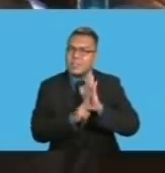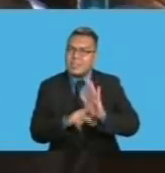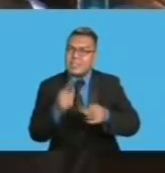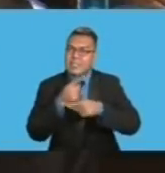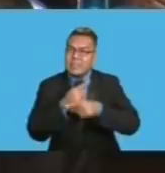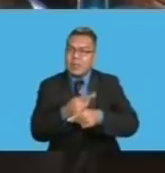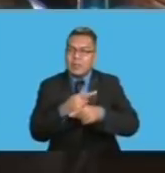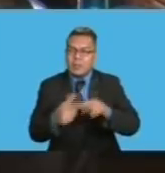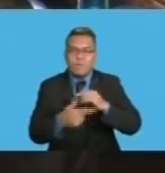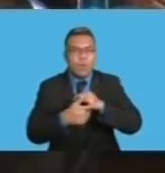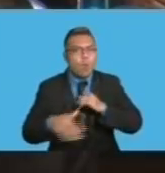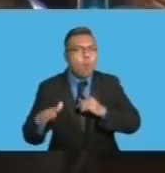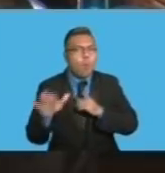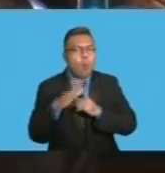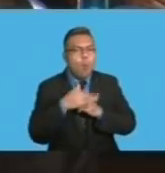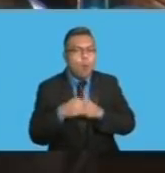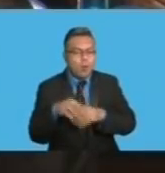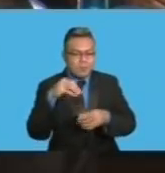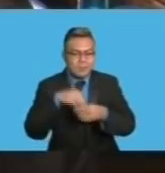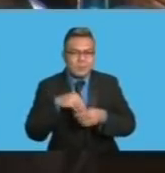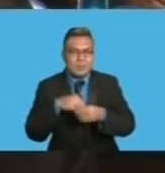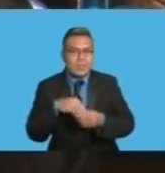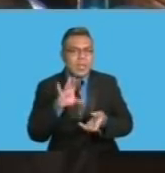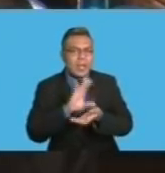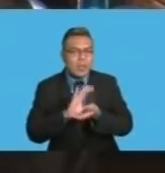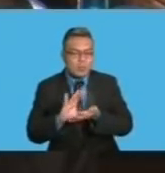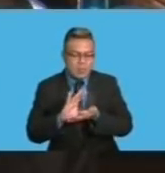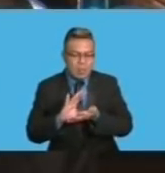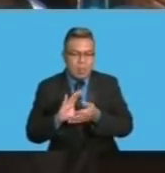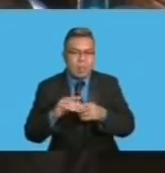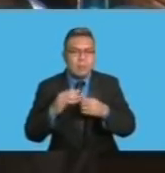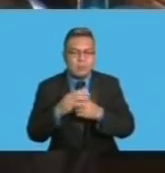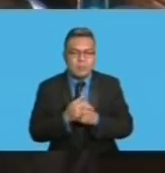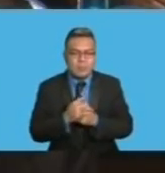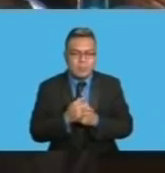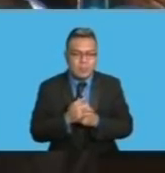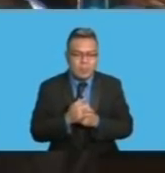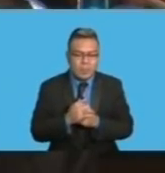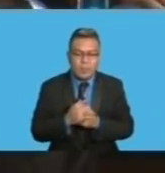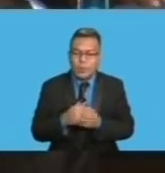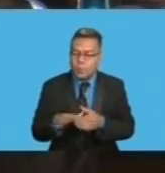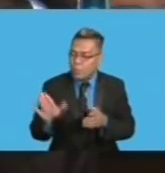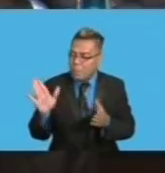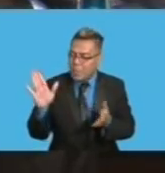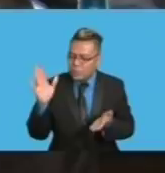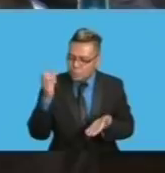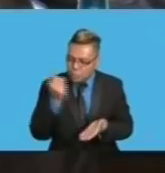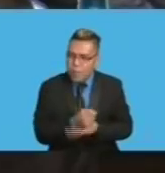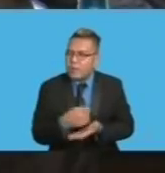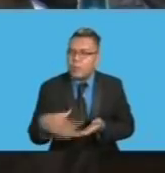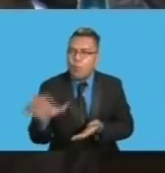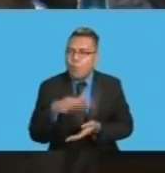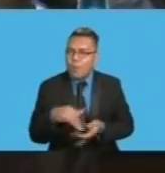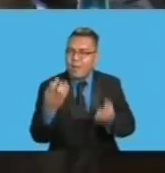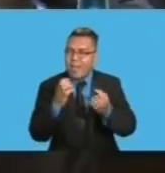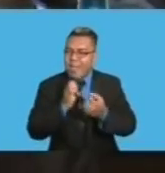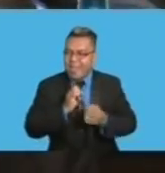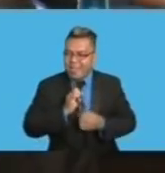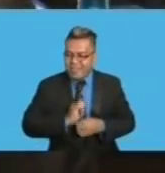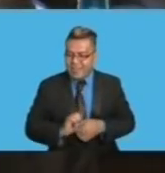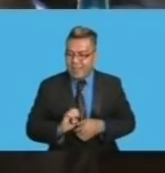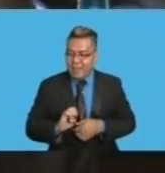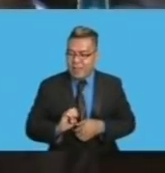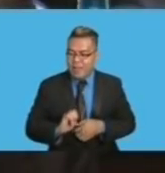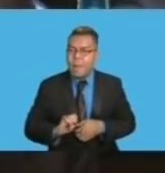all municipal councils, just to ensure transparent processes and ethical practices are used